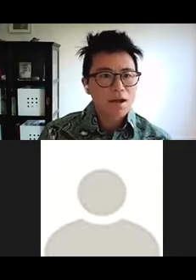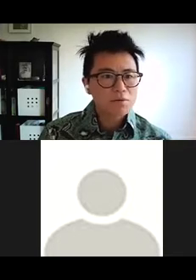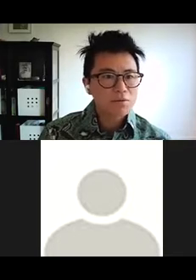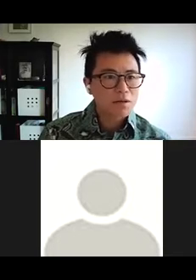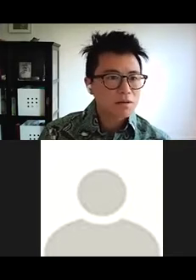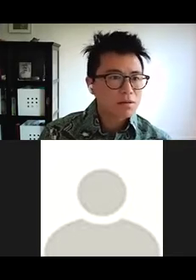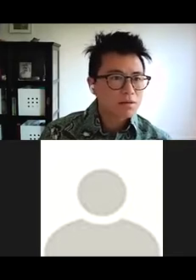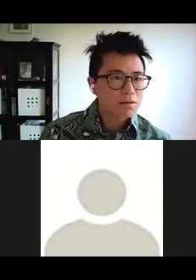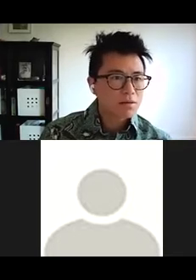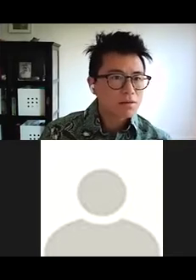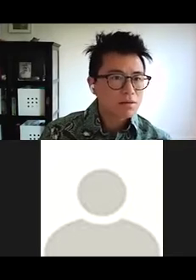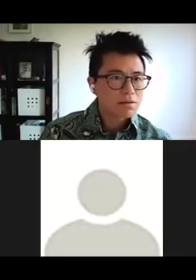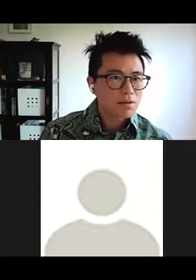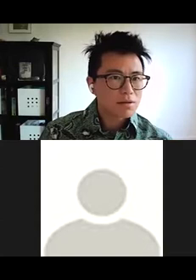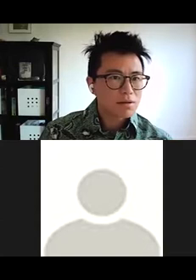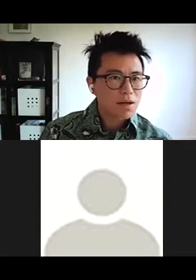I will try.